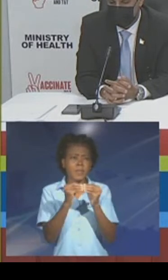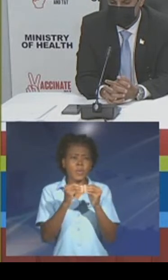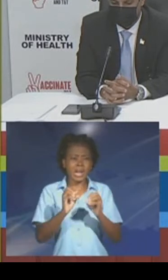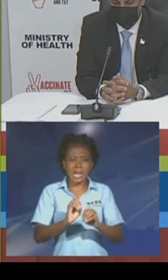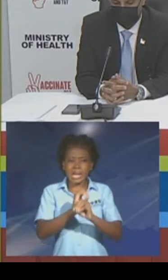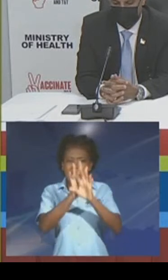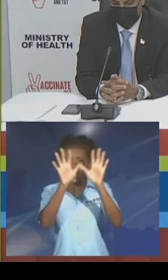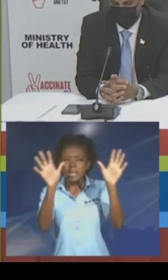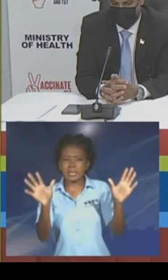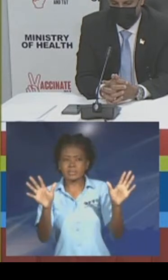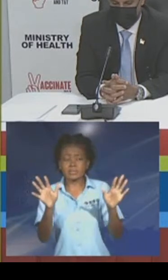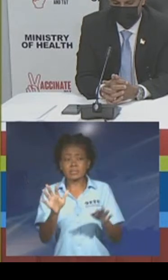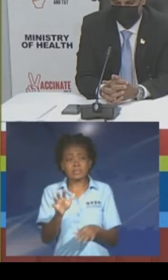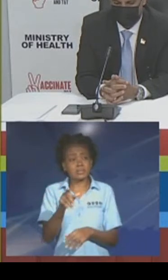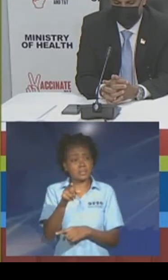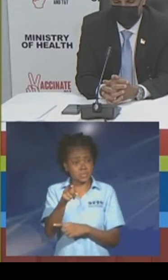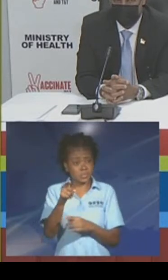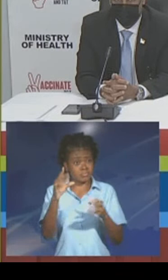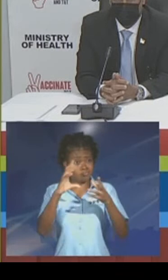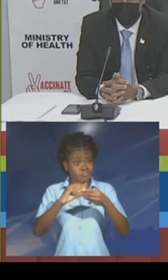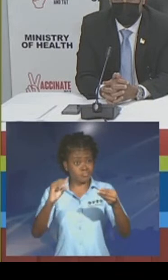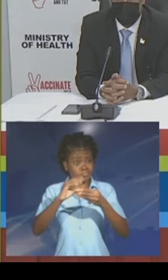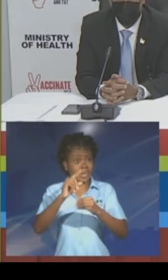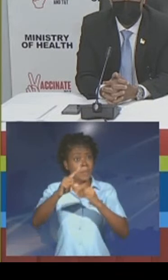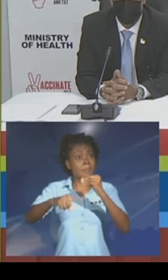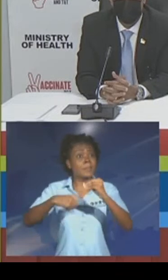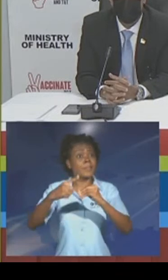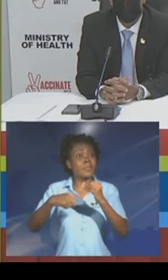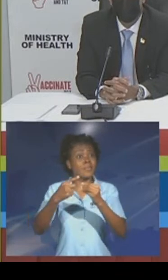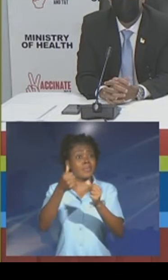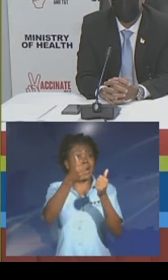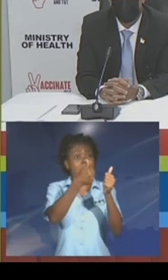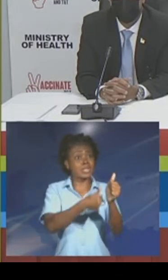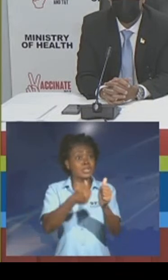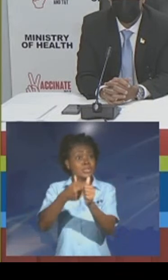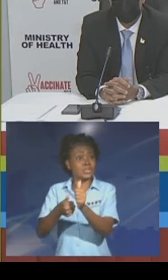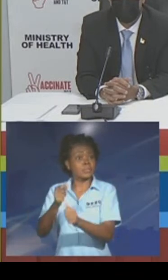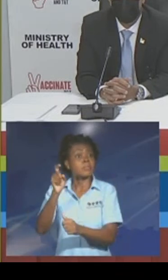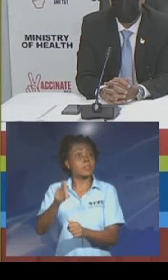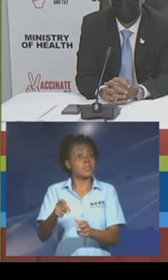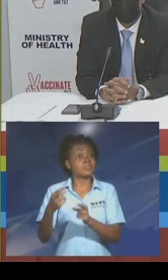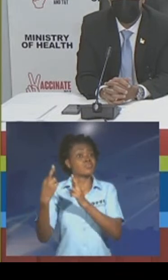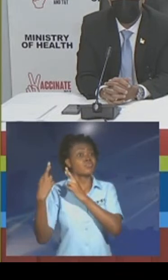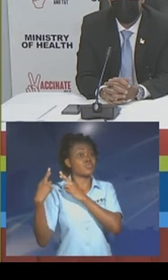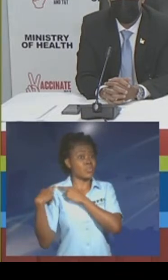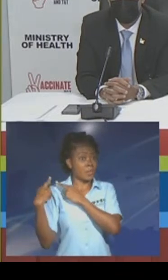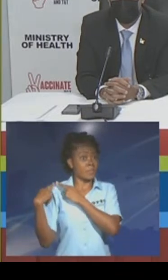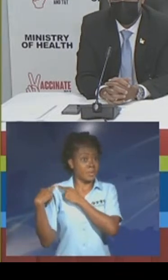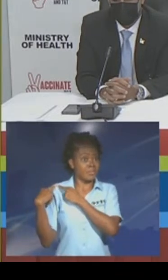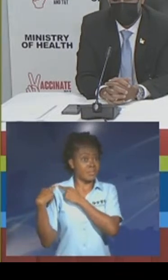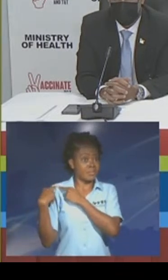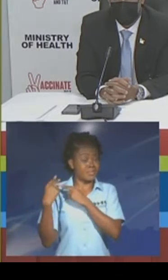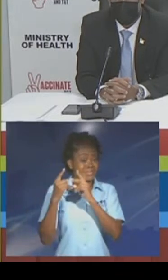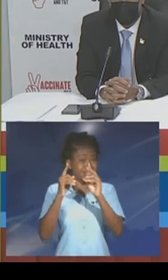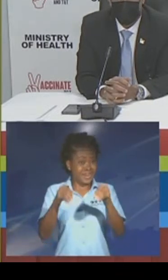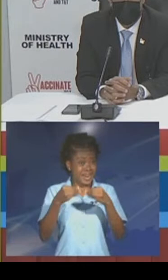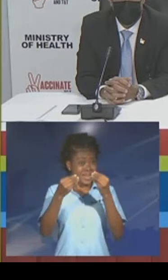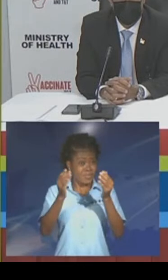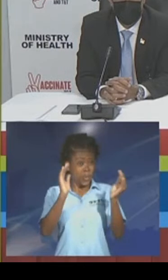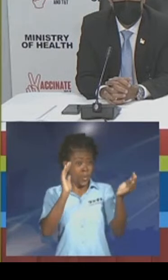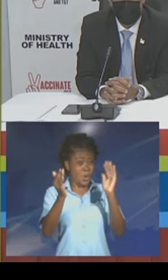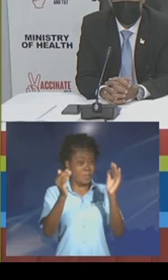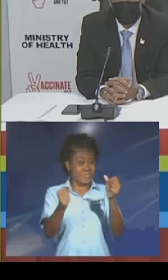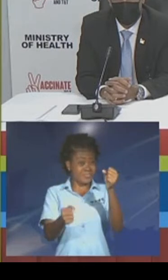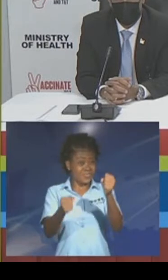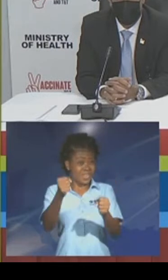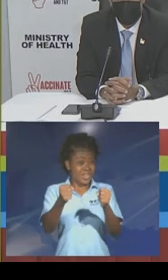back to, again, personal responsibility and you used that seatbelt analogy, well used. But some people might actually decide not to wear a